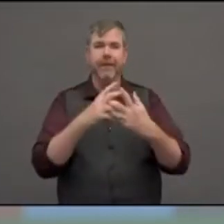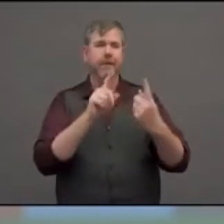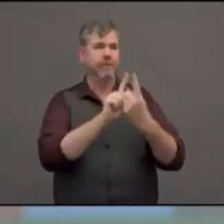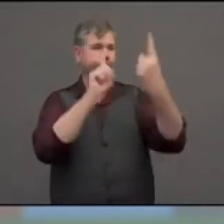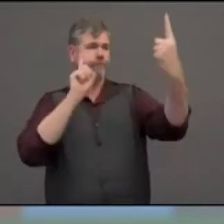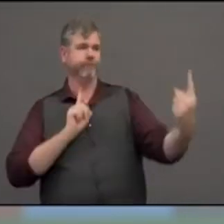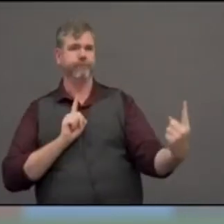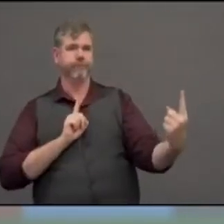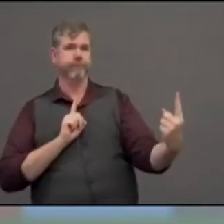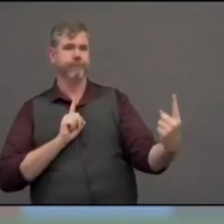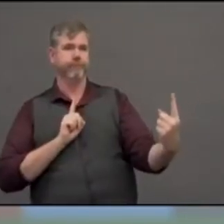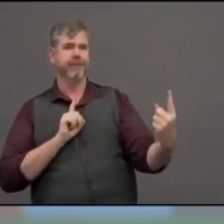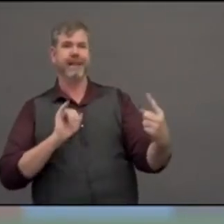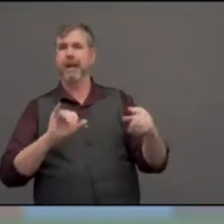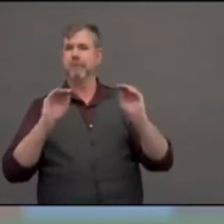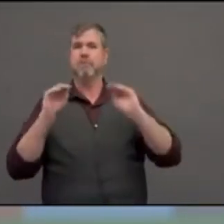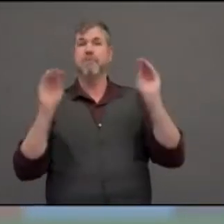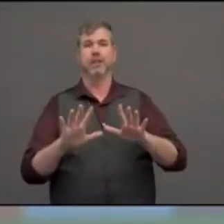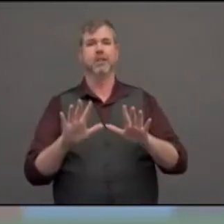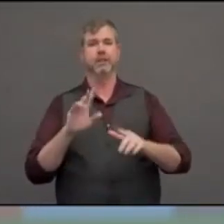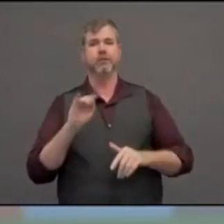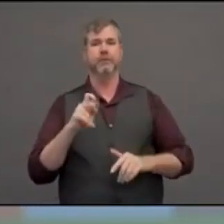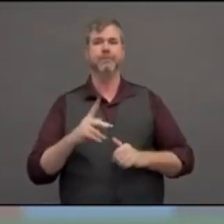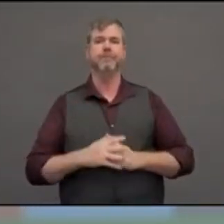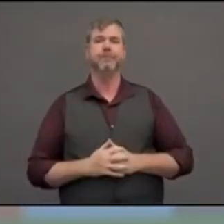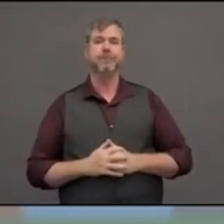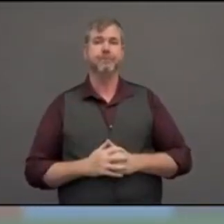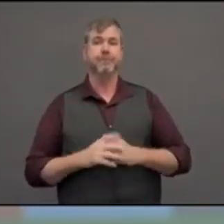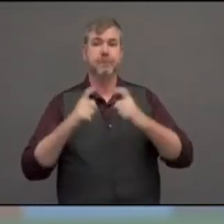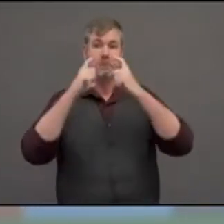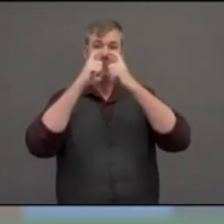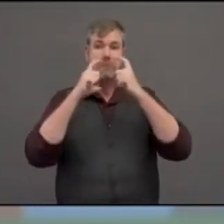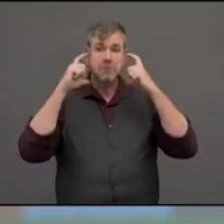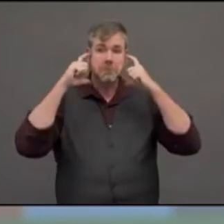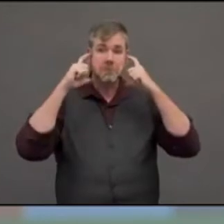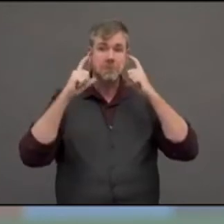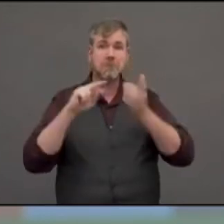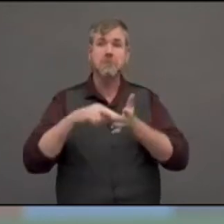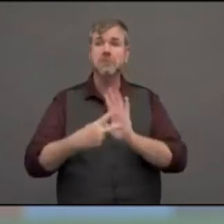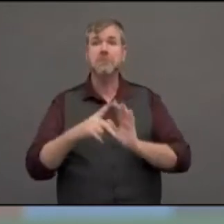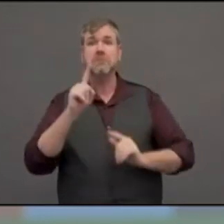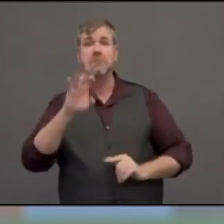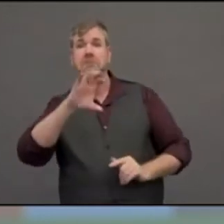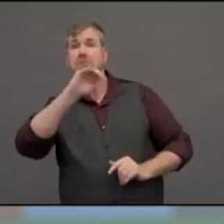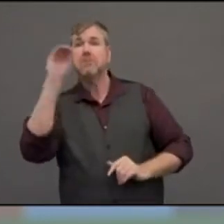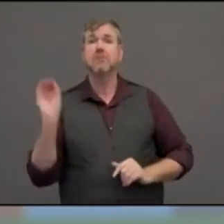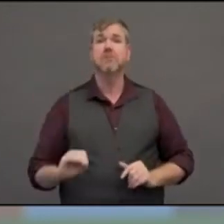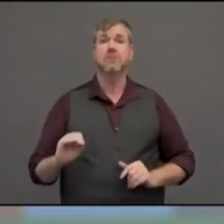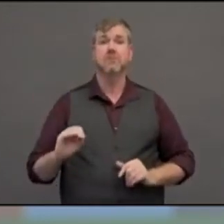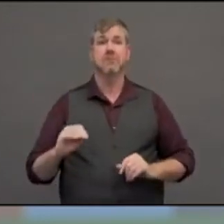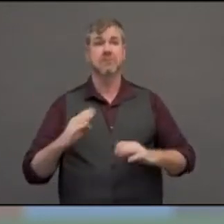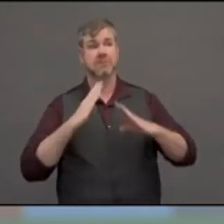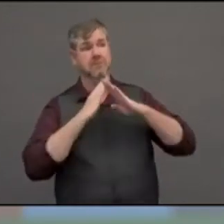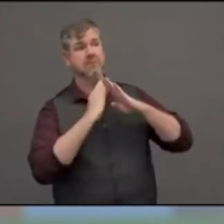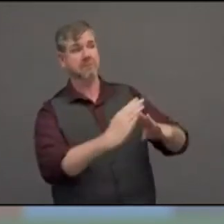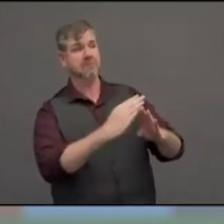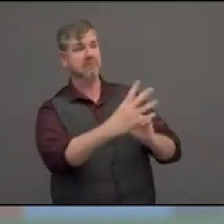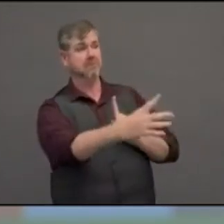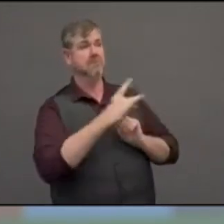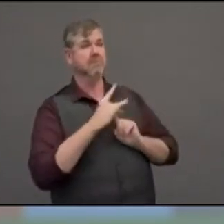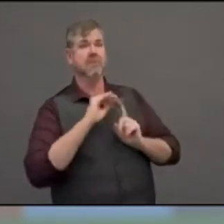a face covering does not mean it's 100% all the time foolproof. You still have to have that distance in there,